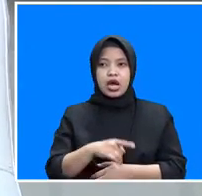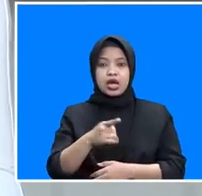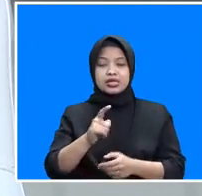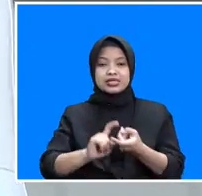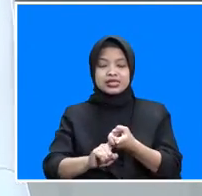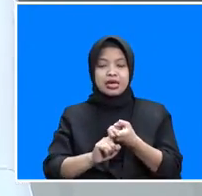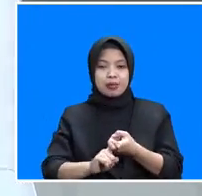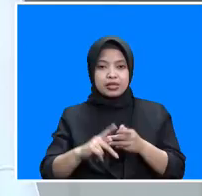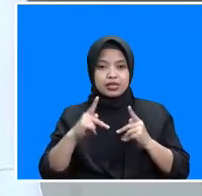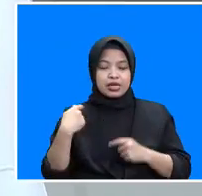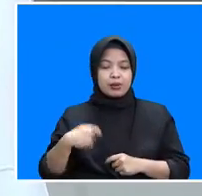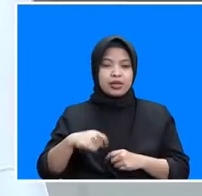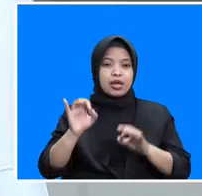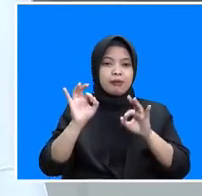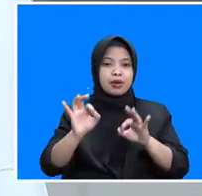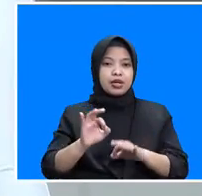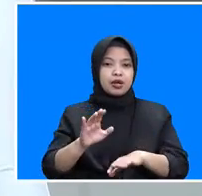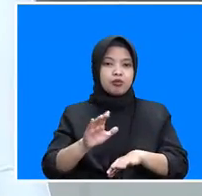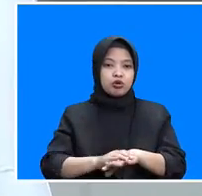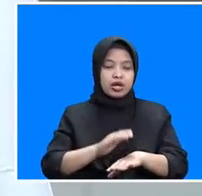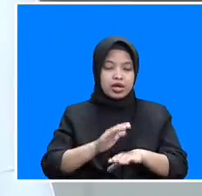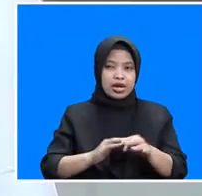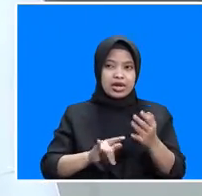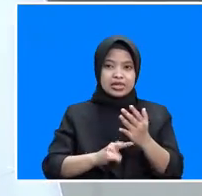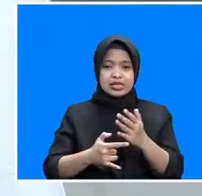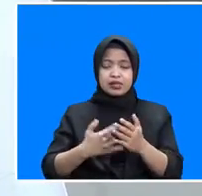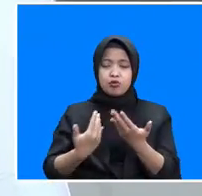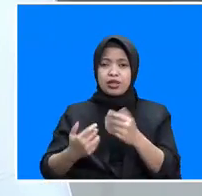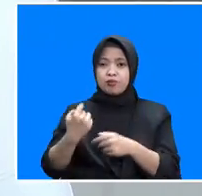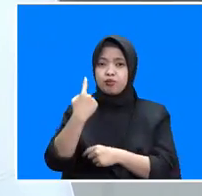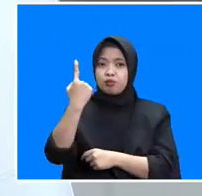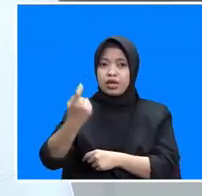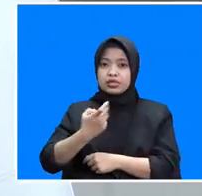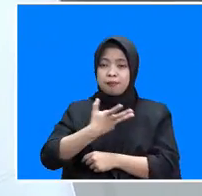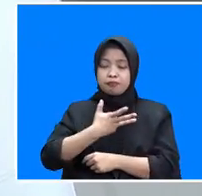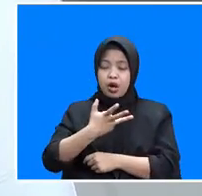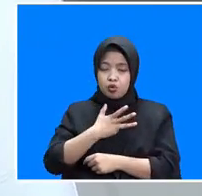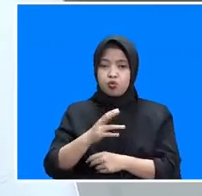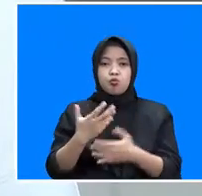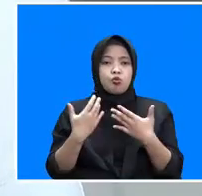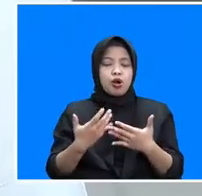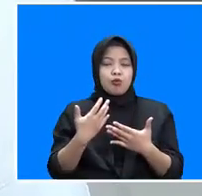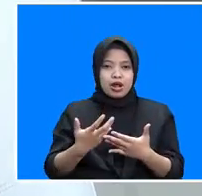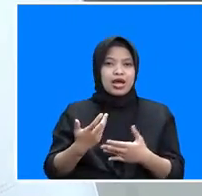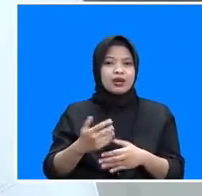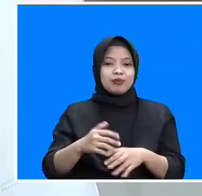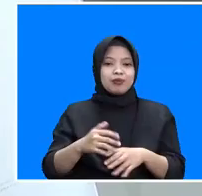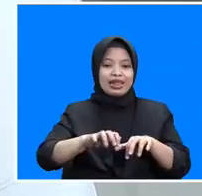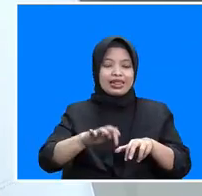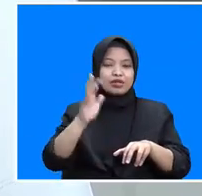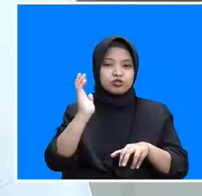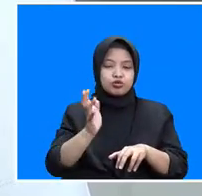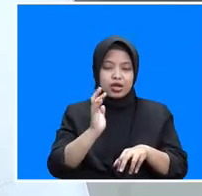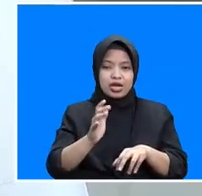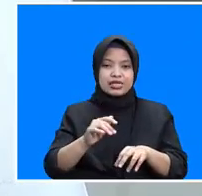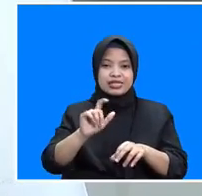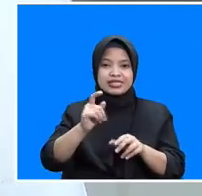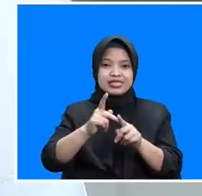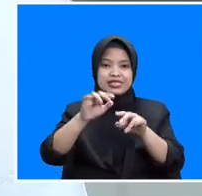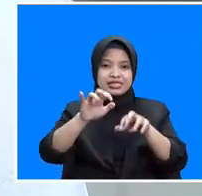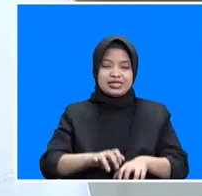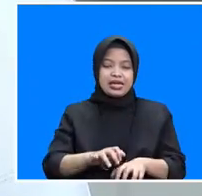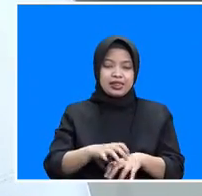buat sahabat di booth yang sudah punya pertanyaan. Mudah-mudahan sudah mulai ngetik ya pertanyaannya di chat